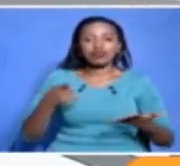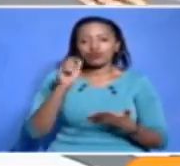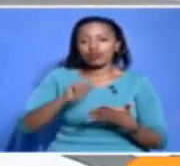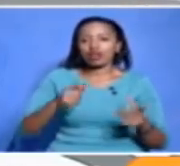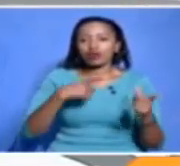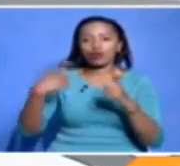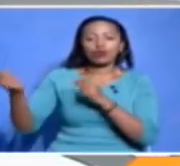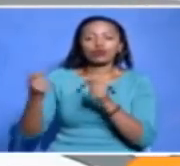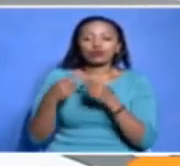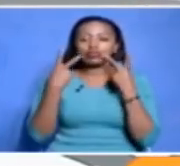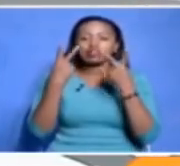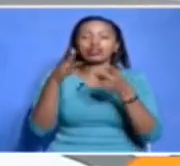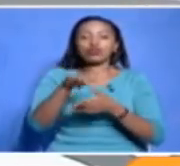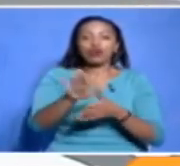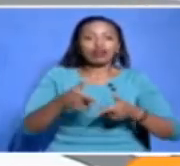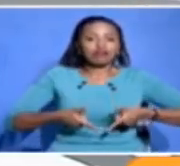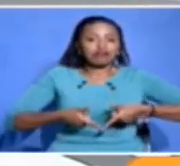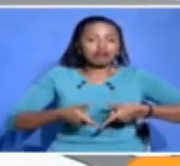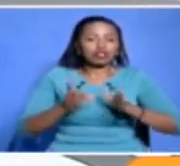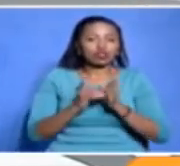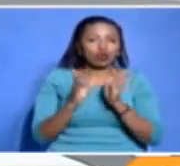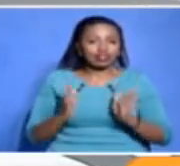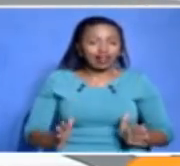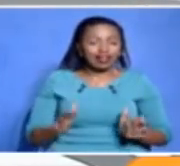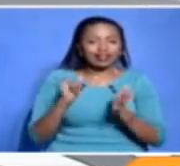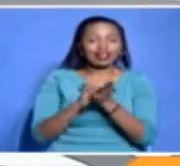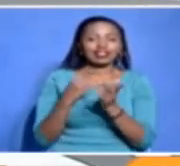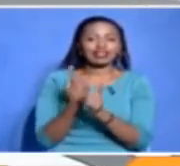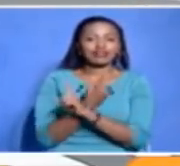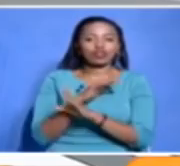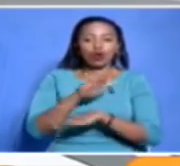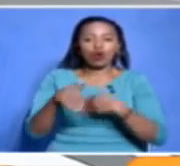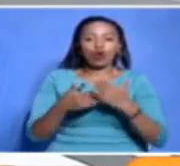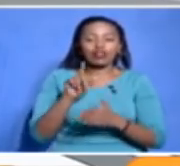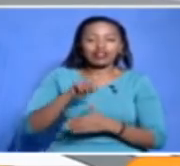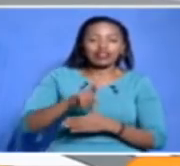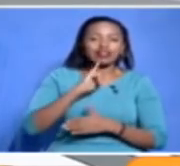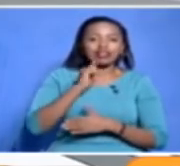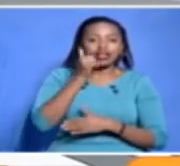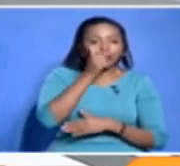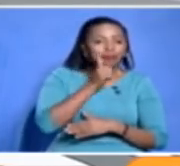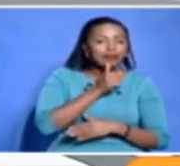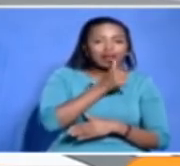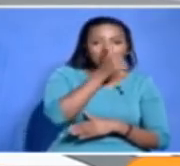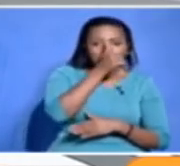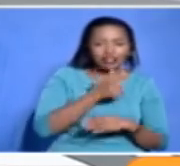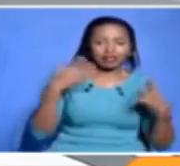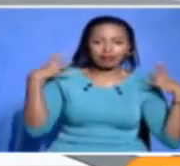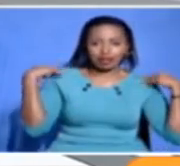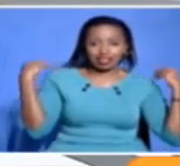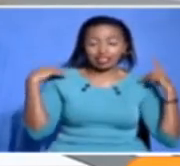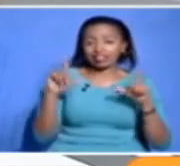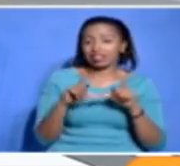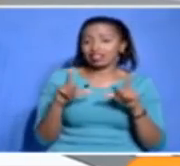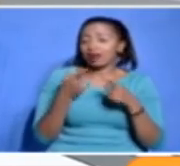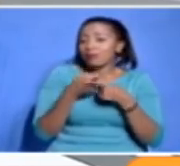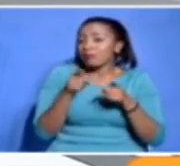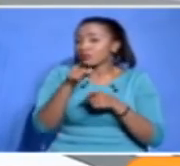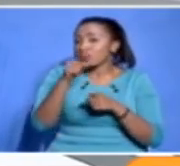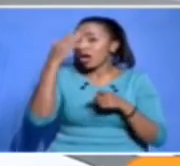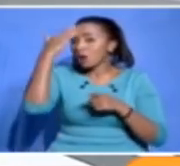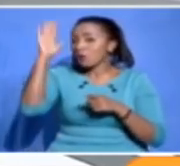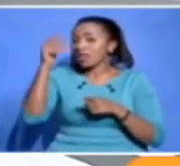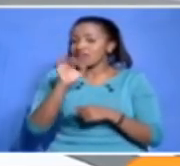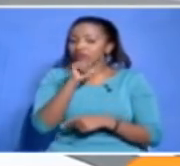office to see your gynecologist. Now, that is a different scenario. All they need is a private practice license. So how do you know that this health